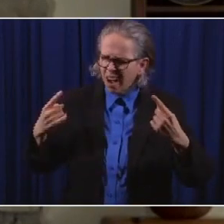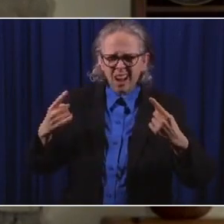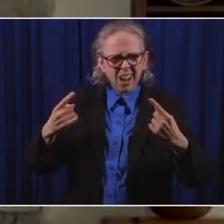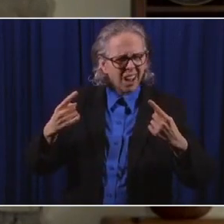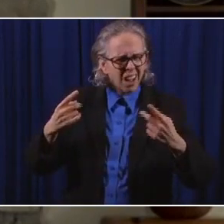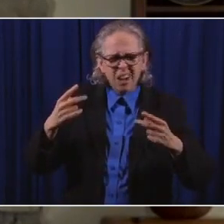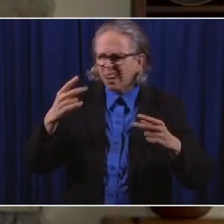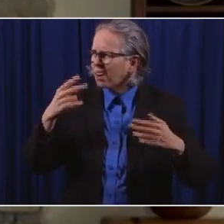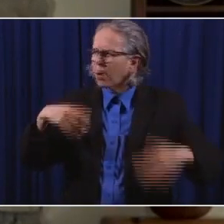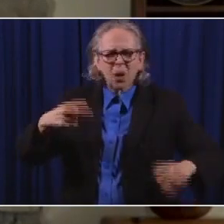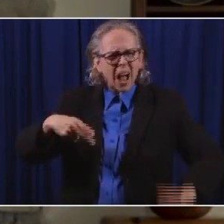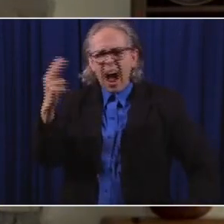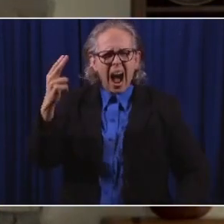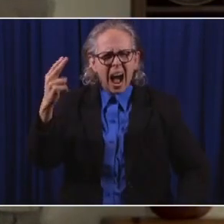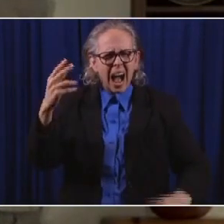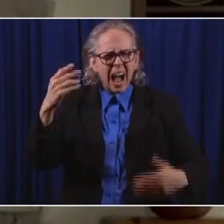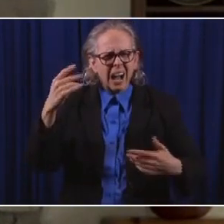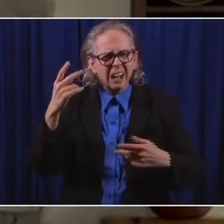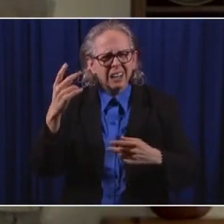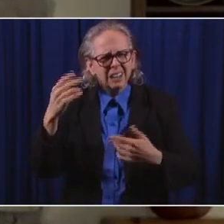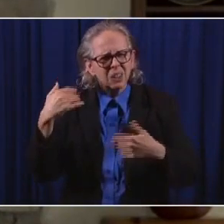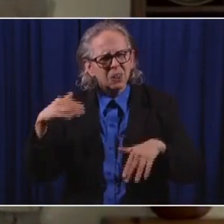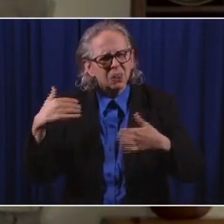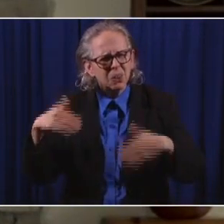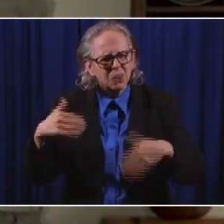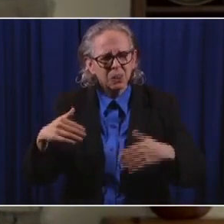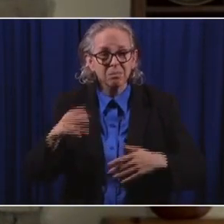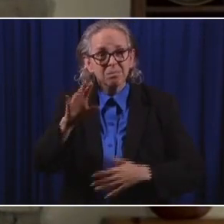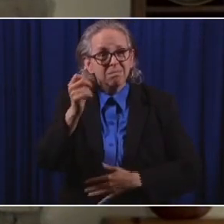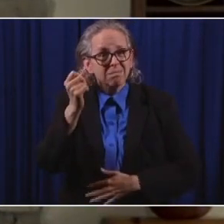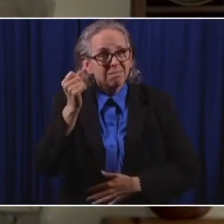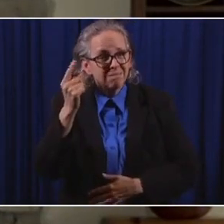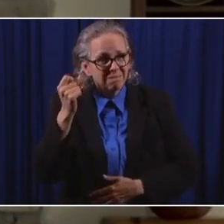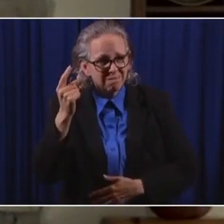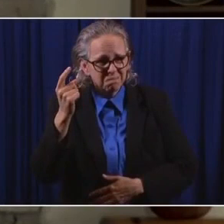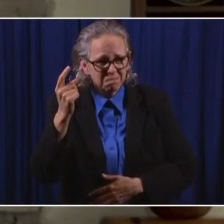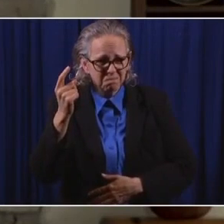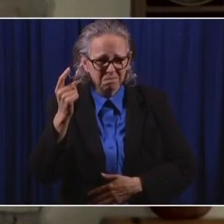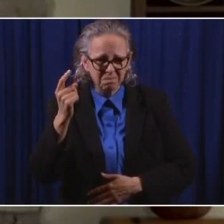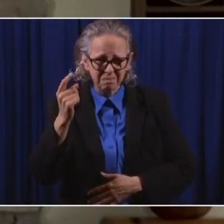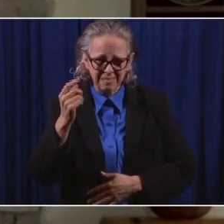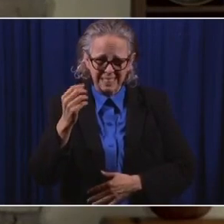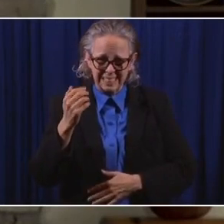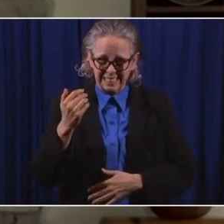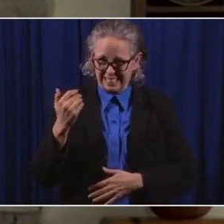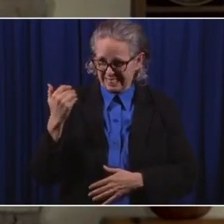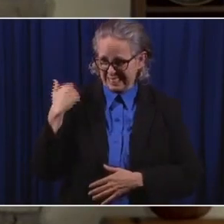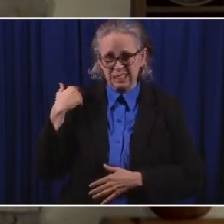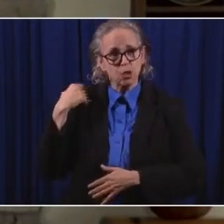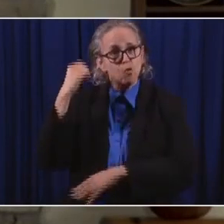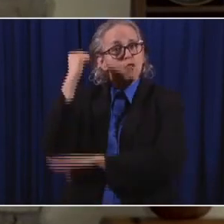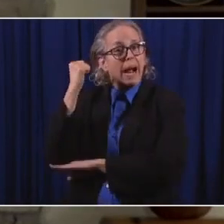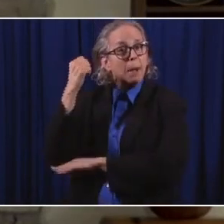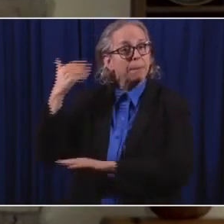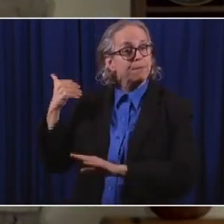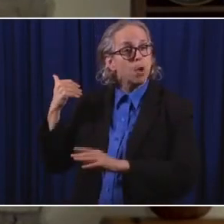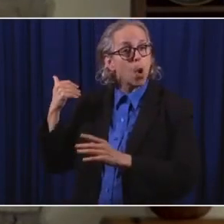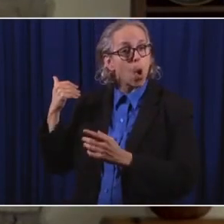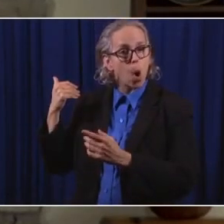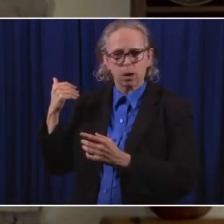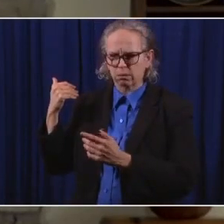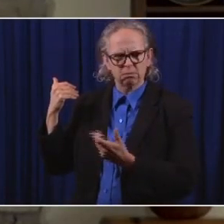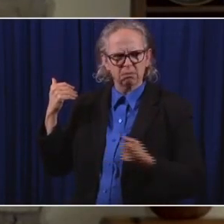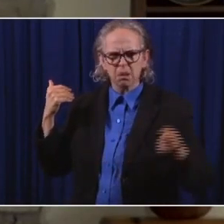entire pandemic. In fact, it's about 700 cases more than our previous high, which was just a few days ago.